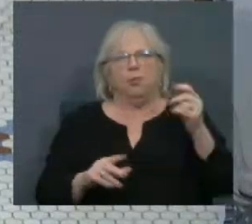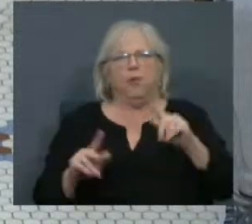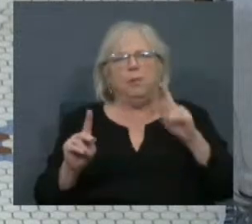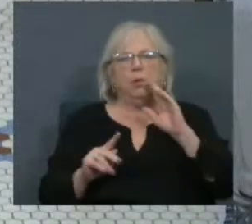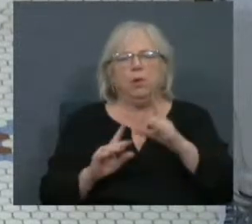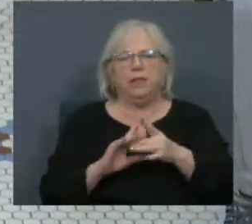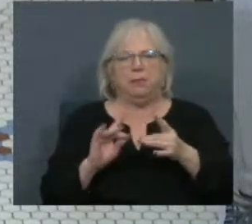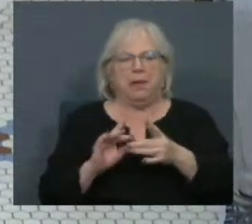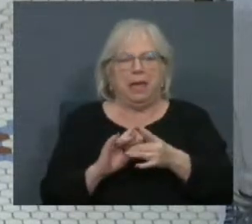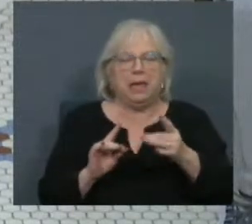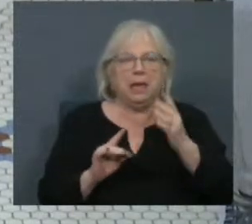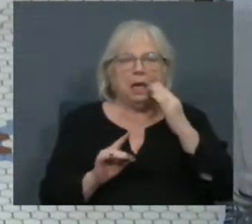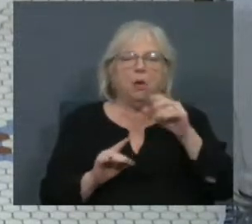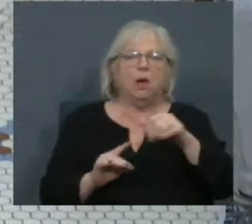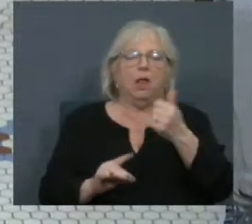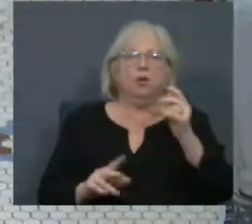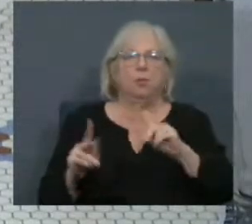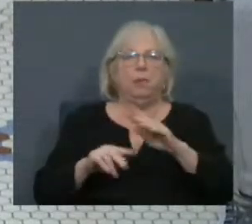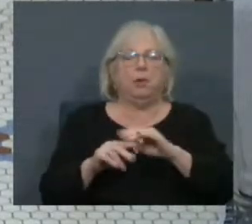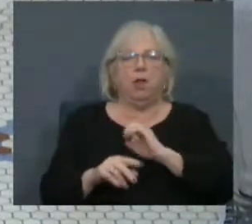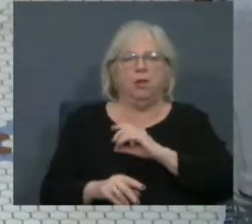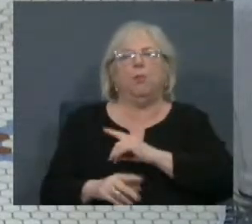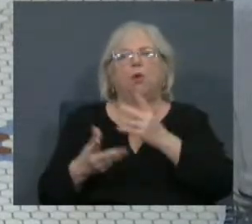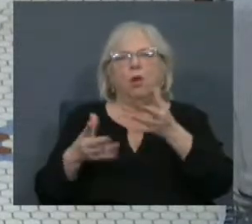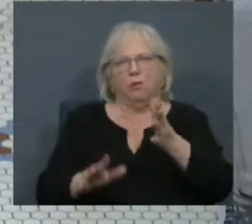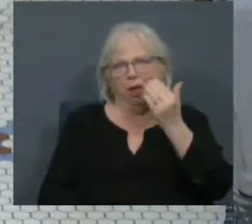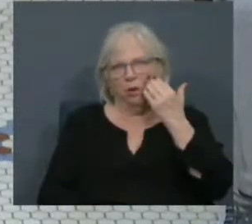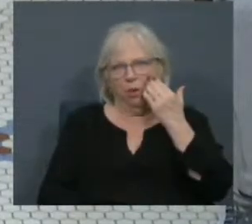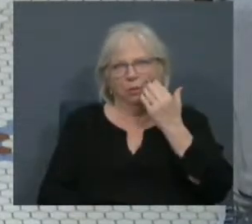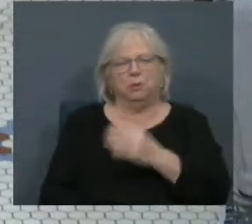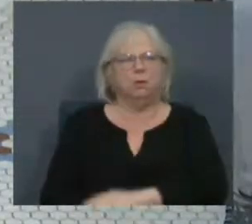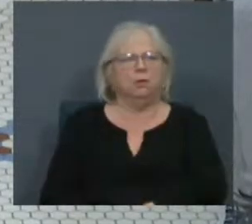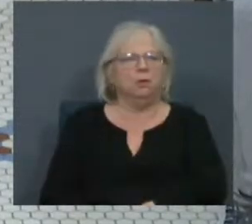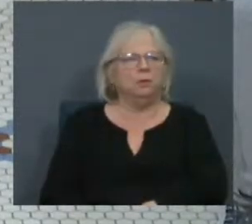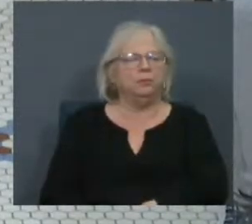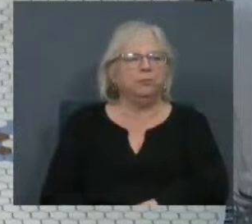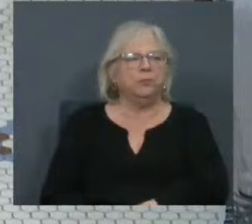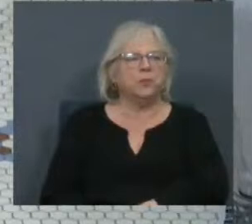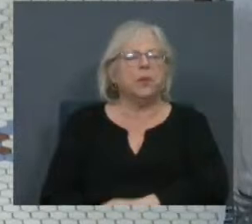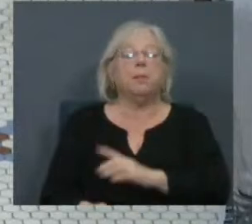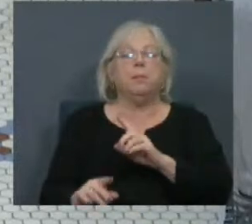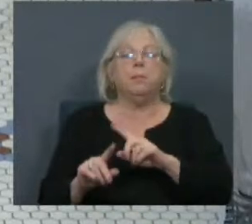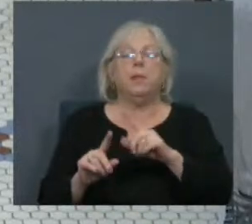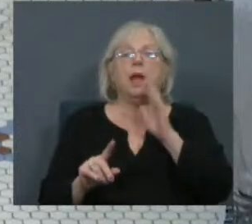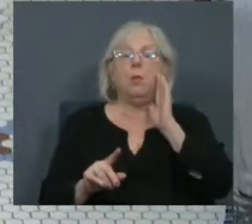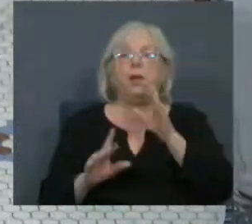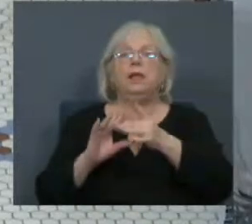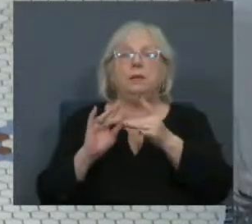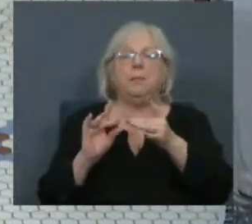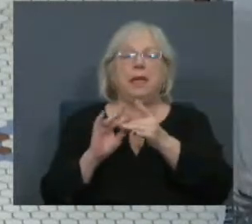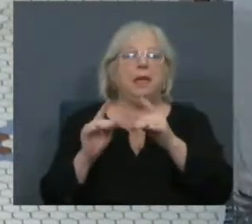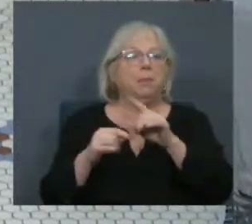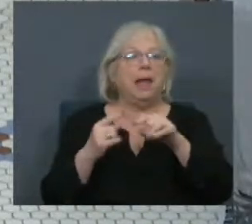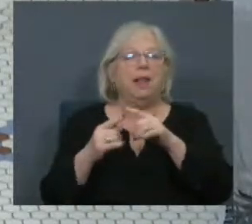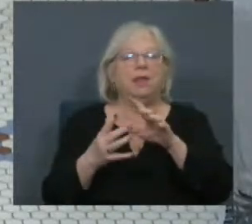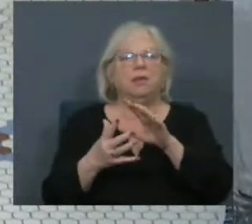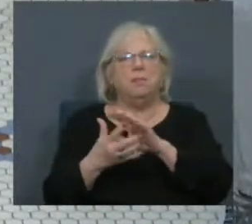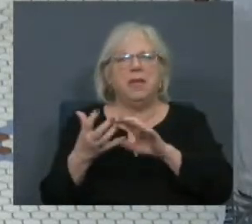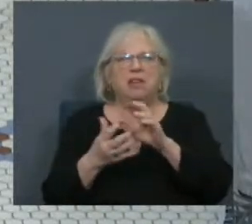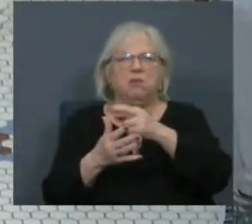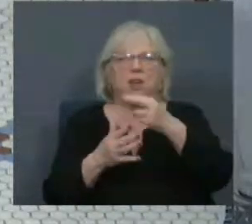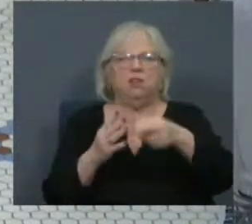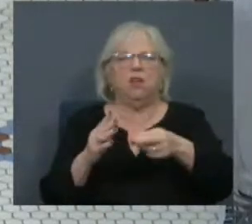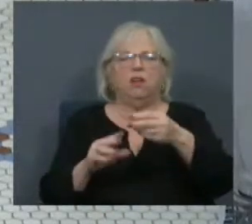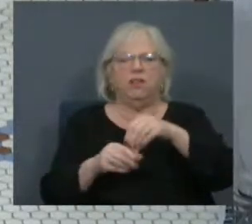and that I know that other people that are on the city board are familiar with. But what I am going to speak on are the mixed results that we have in